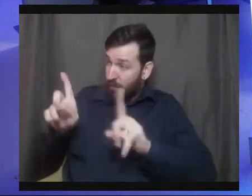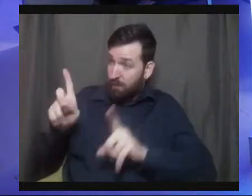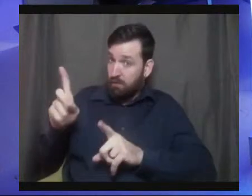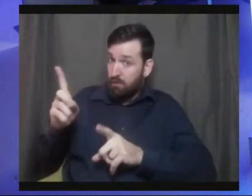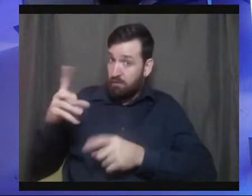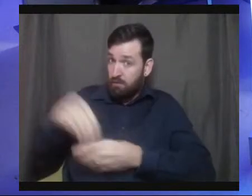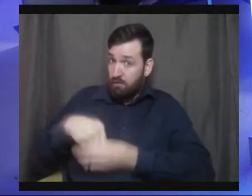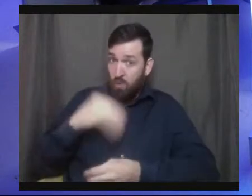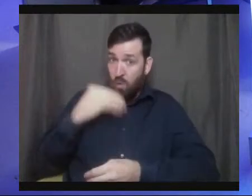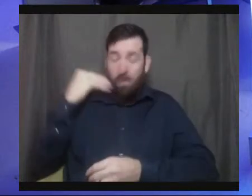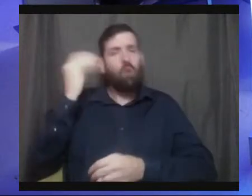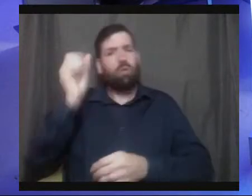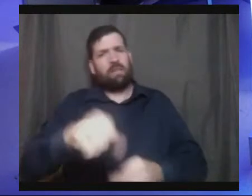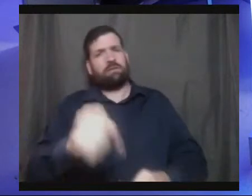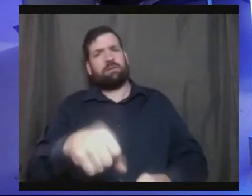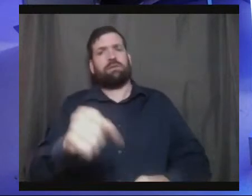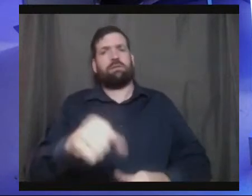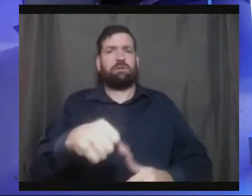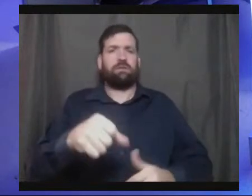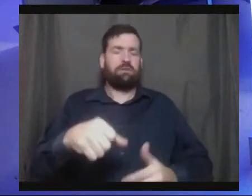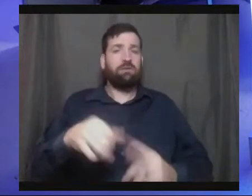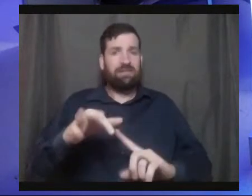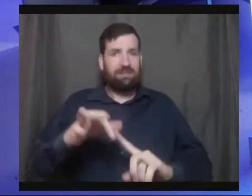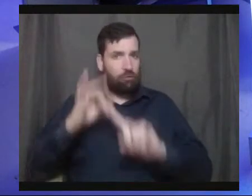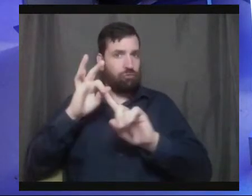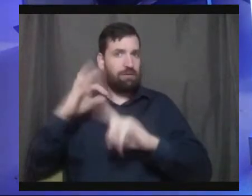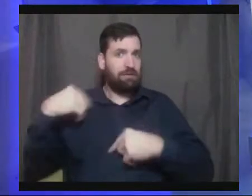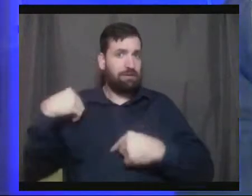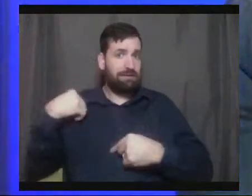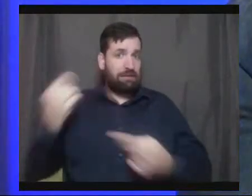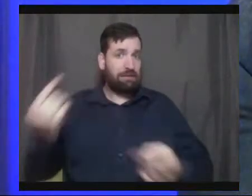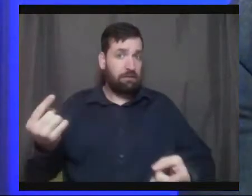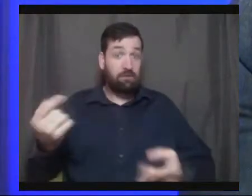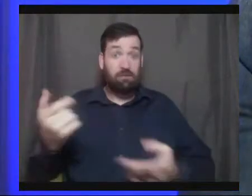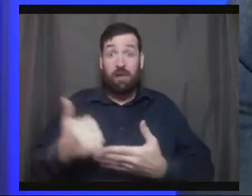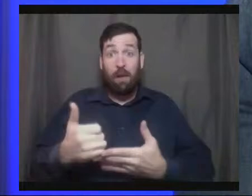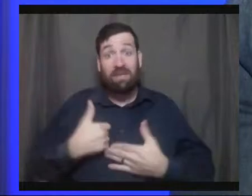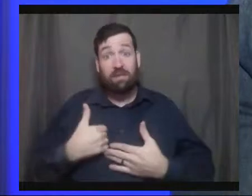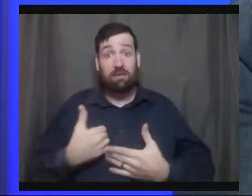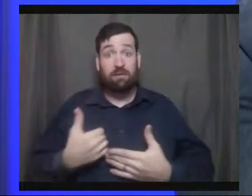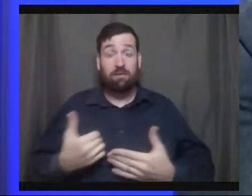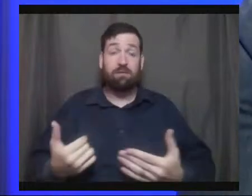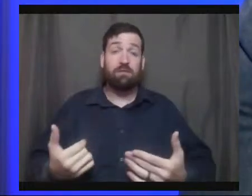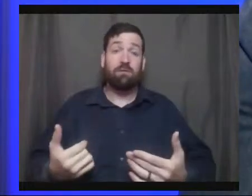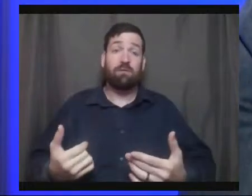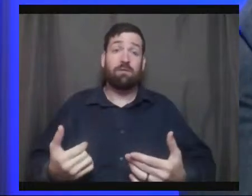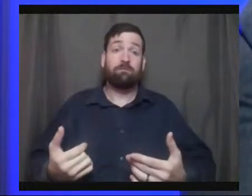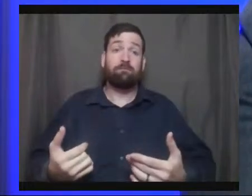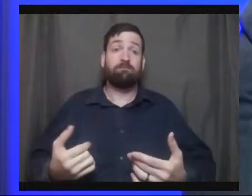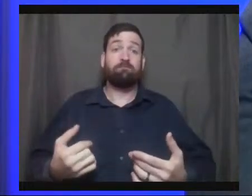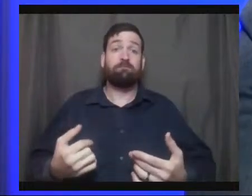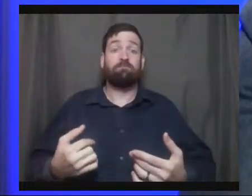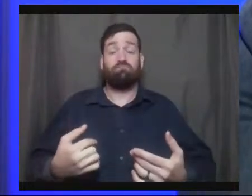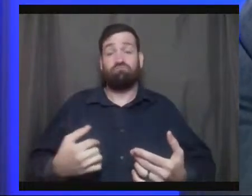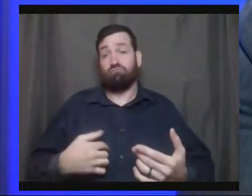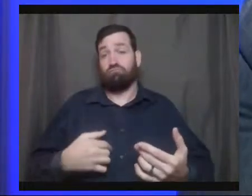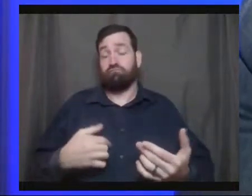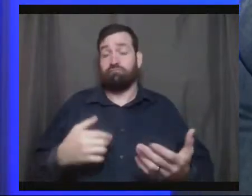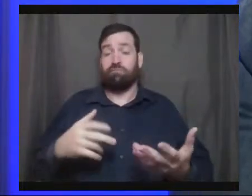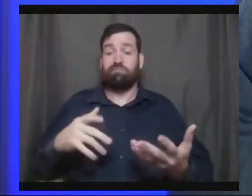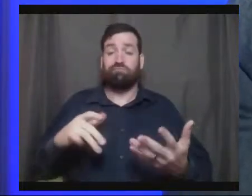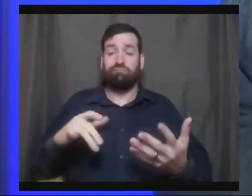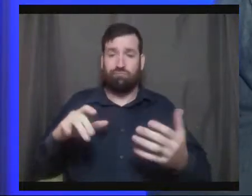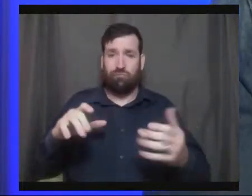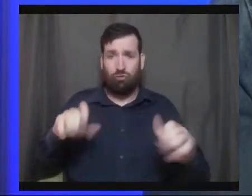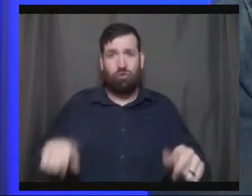absolutely. Absolutely. And especially since it helped me because when I could have transitioned to having normal